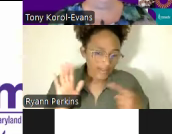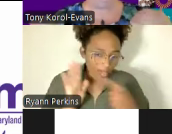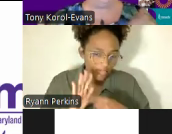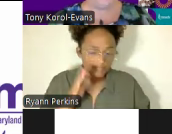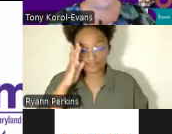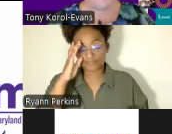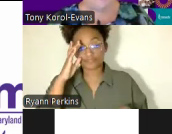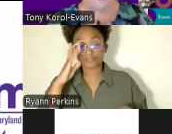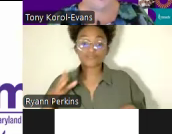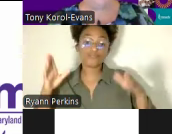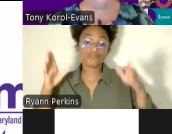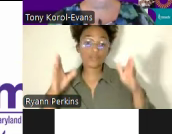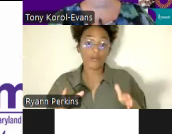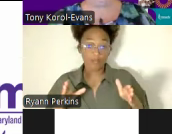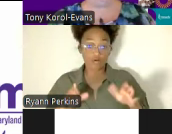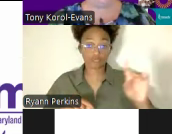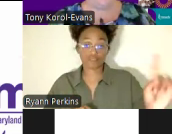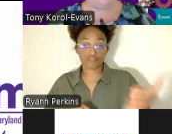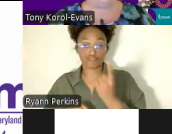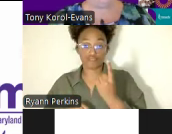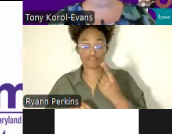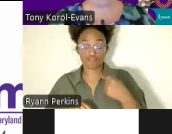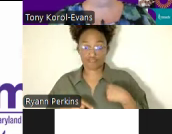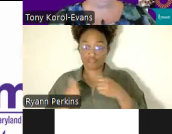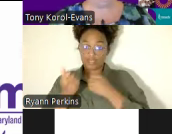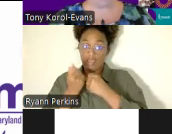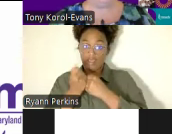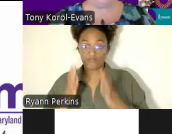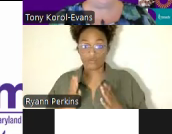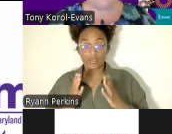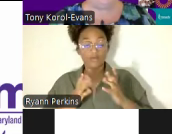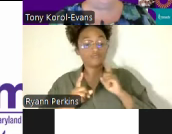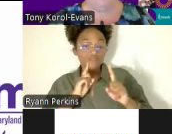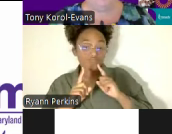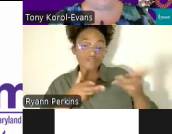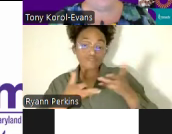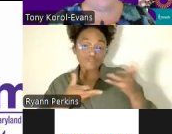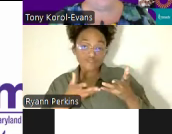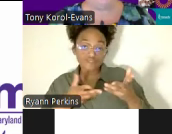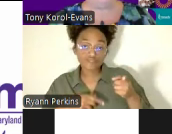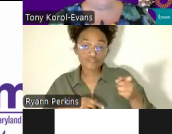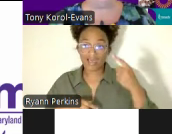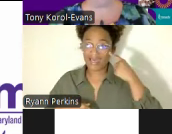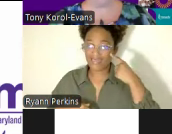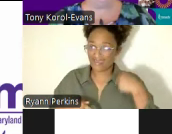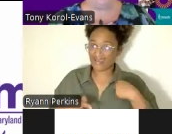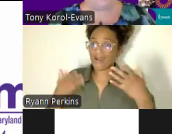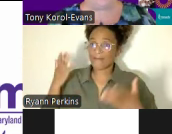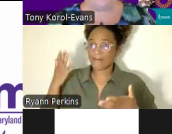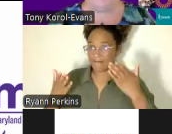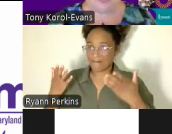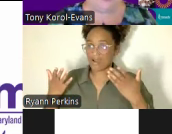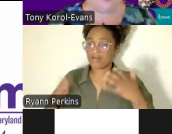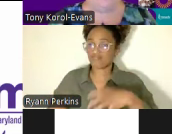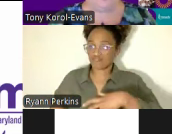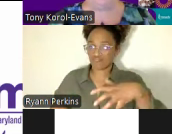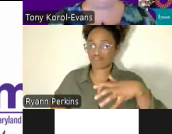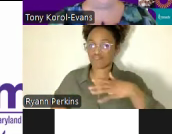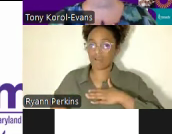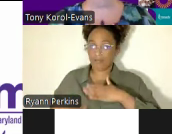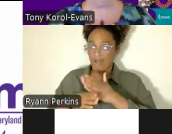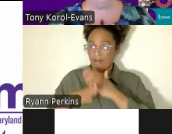into you as the advocate, and you're having this conversation and they say, I think I might be pregnant. I think my partner got me pregnant